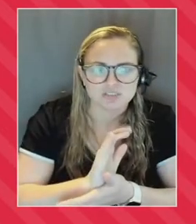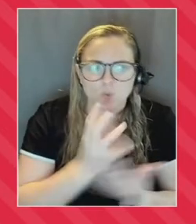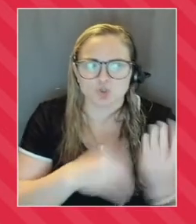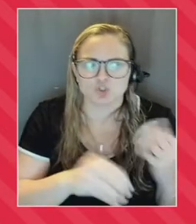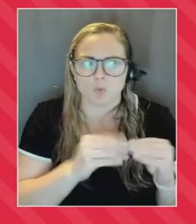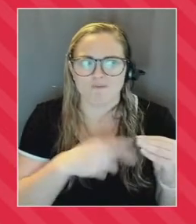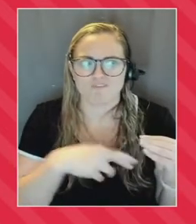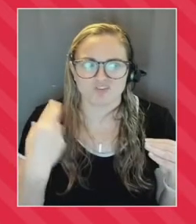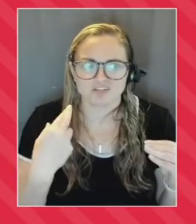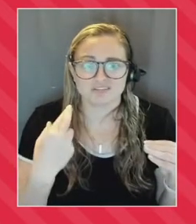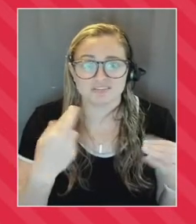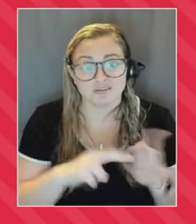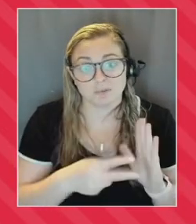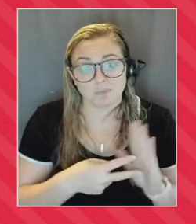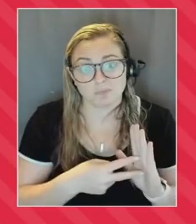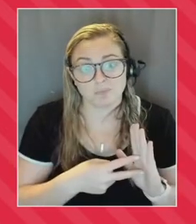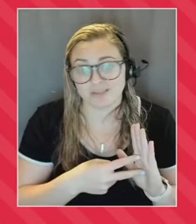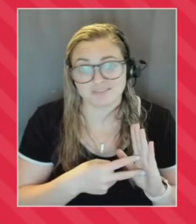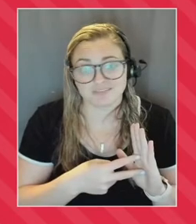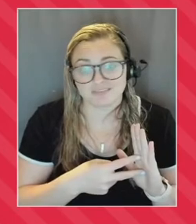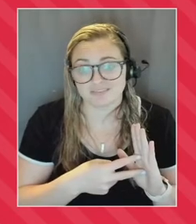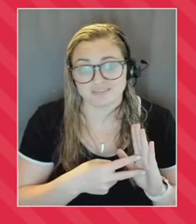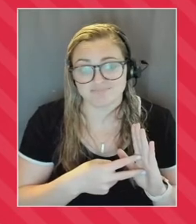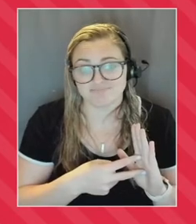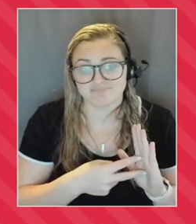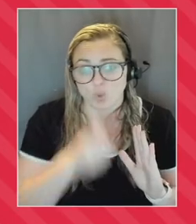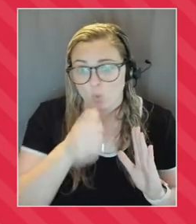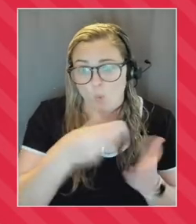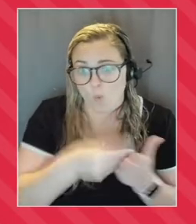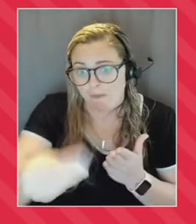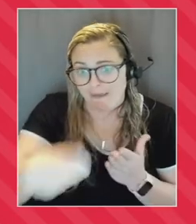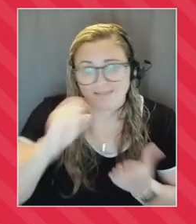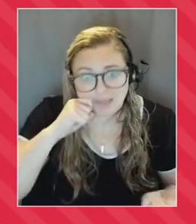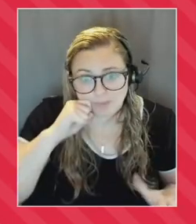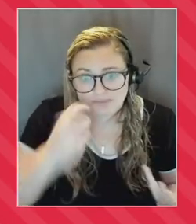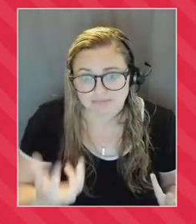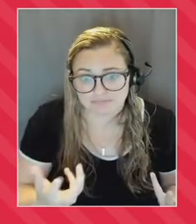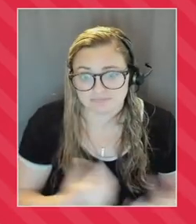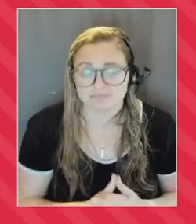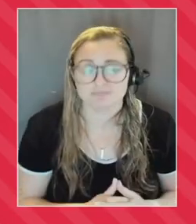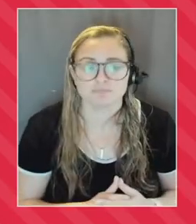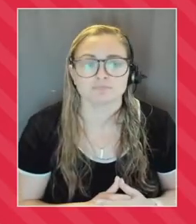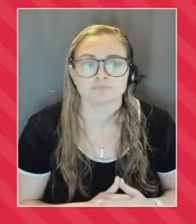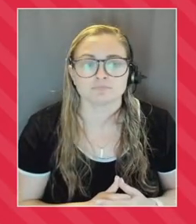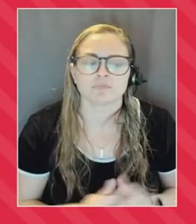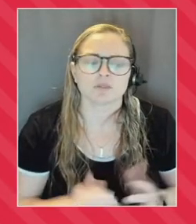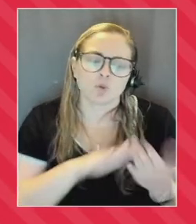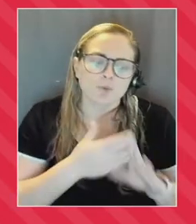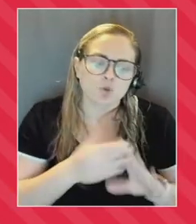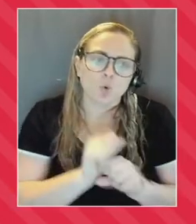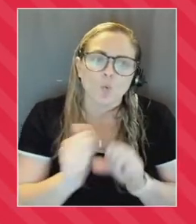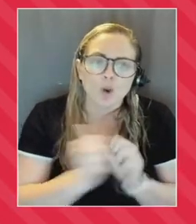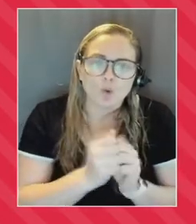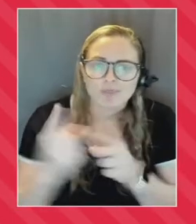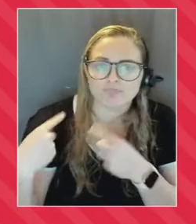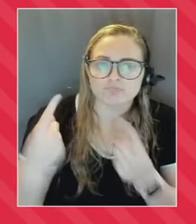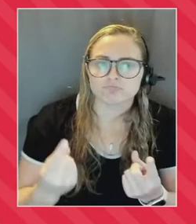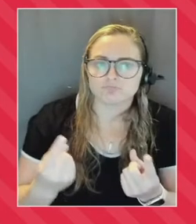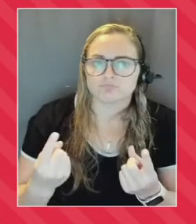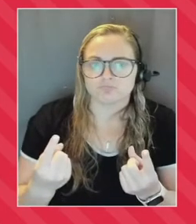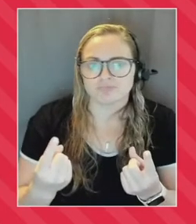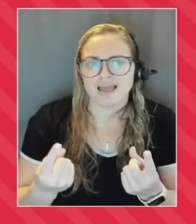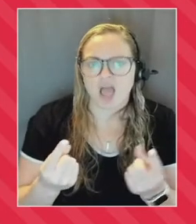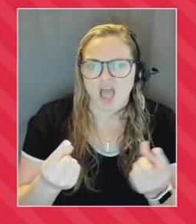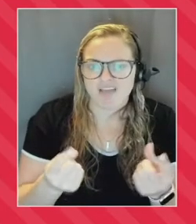typically means the produce is going to take the back seat. The communities that we worked with have benefited from similar iterations of things like this in the